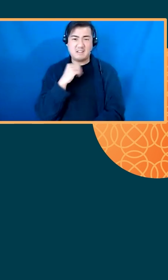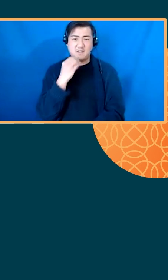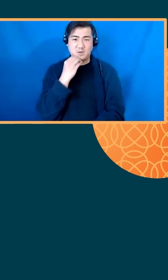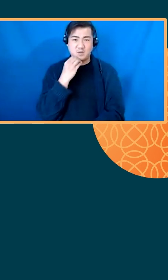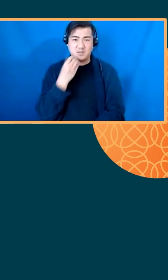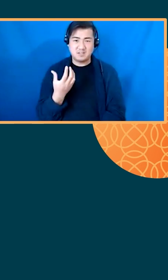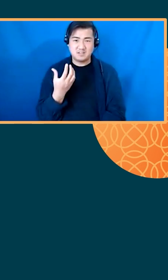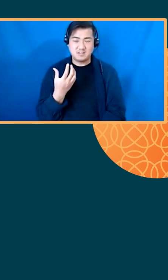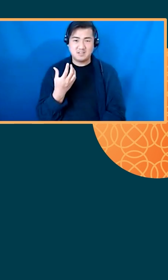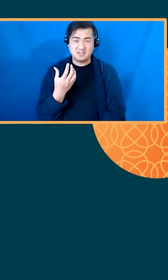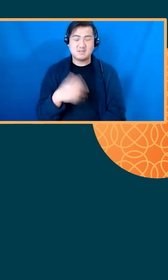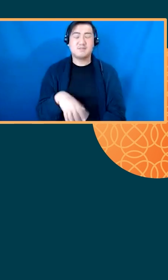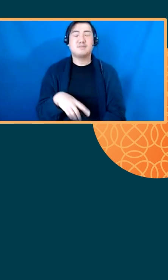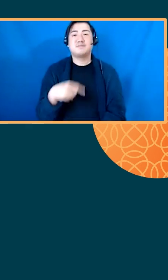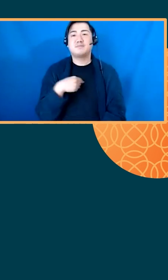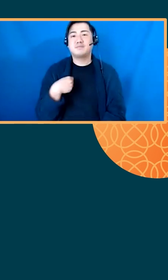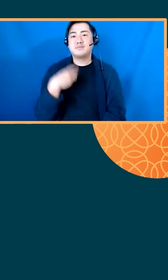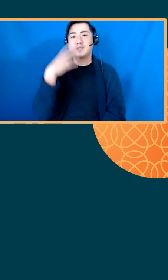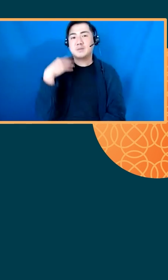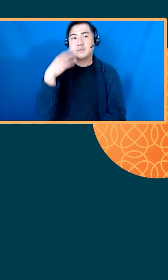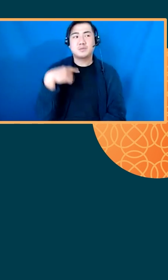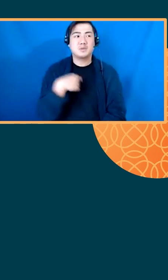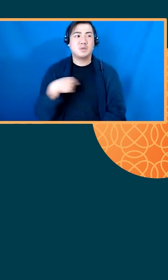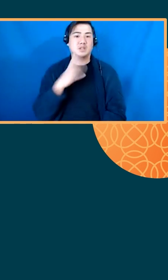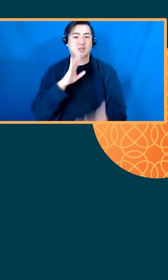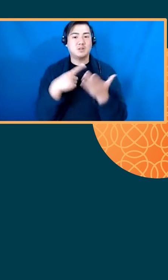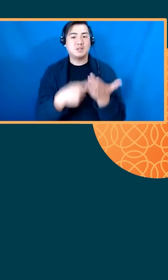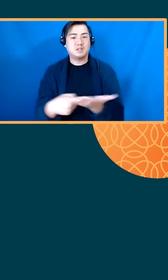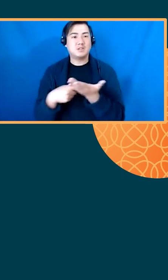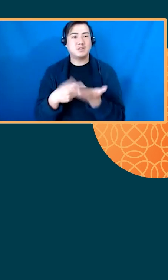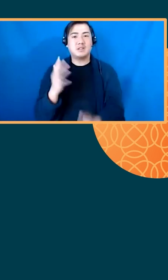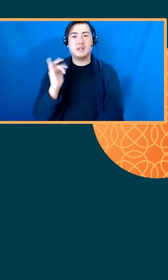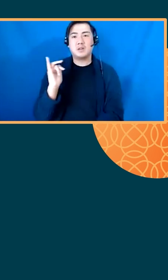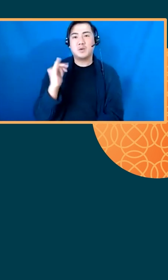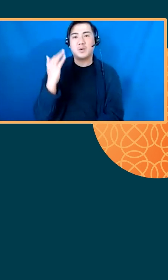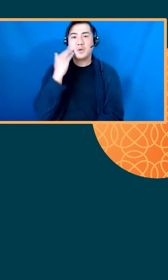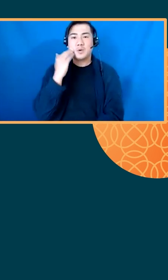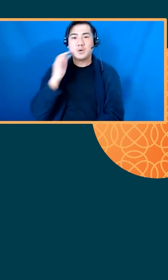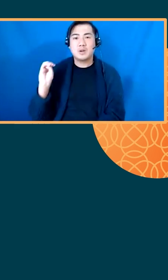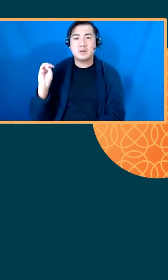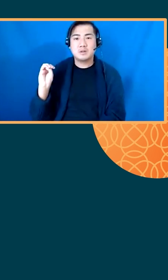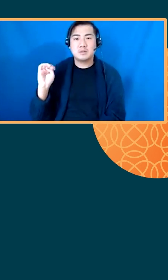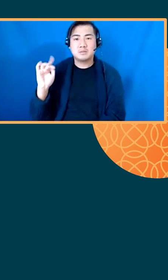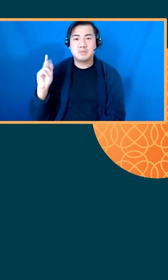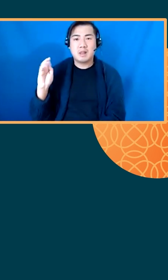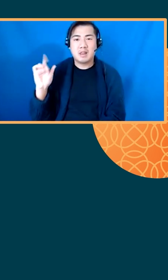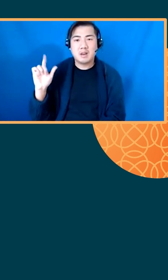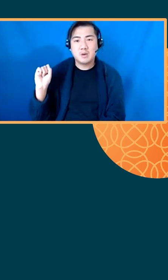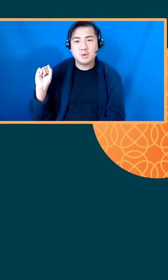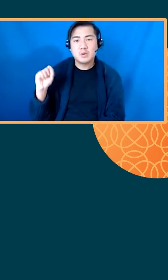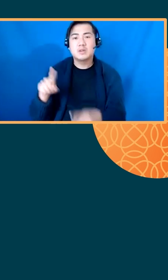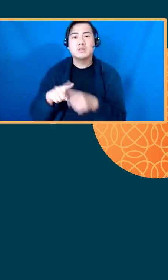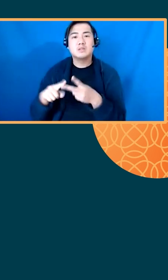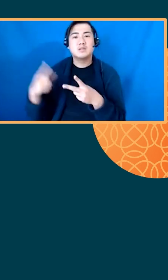contract, and we're experiencing and talking about it as, you know, like maybe millennial and Gen X folk on